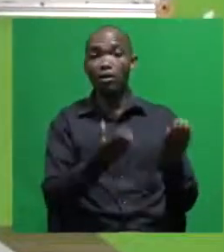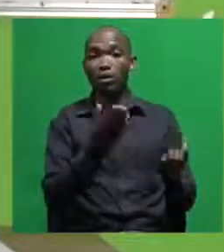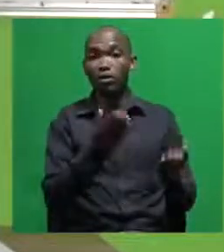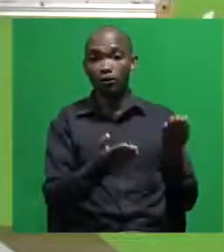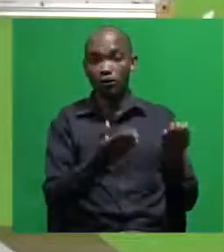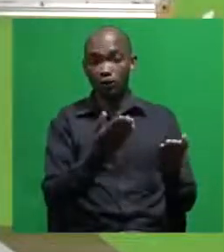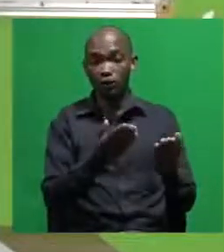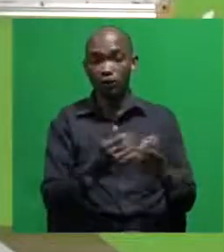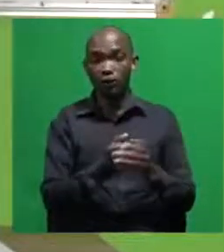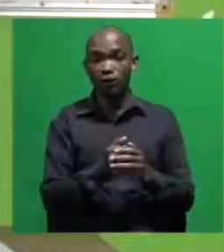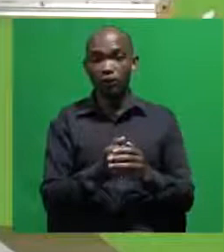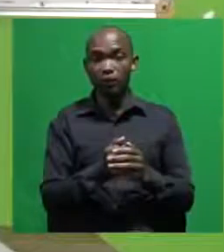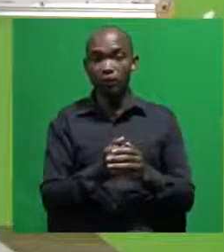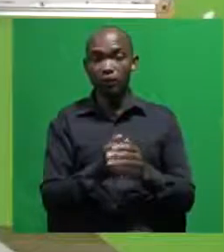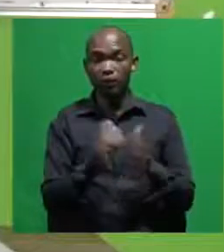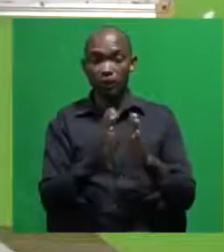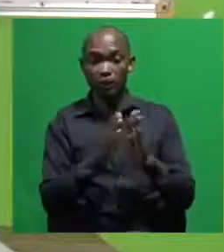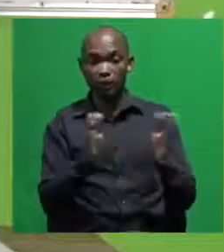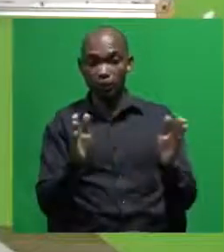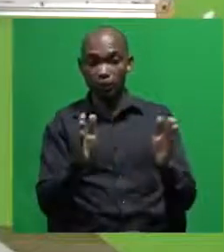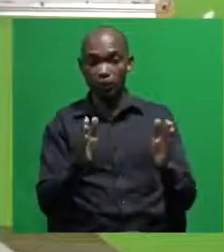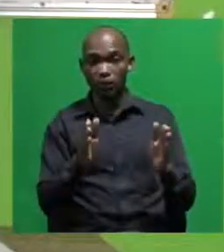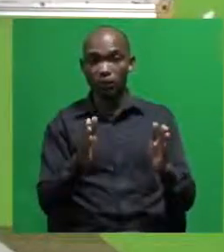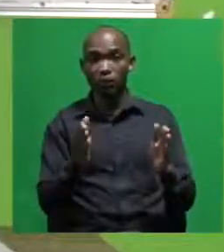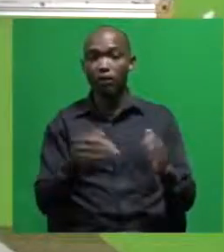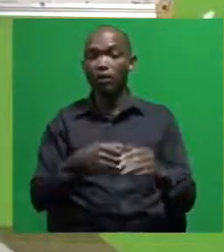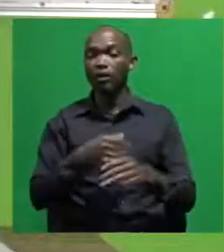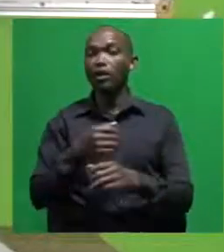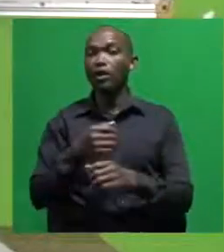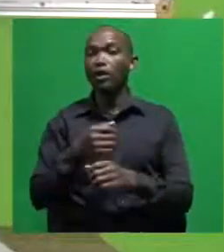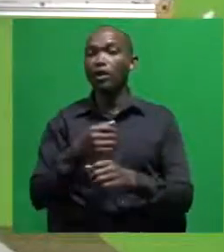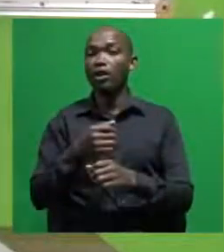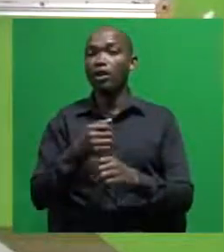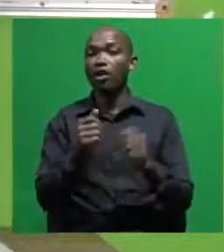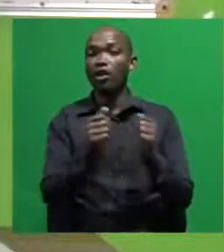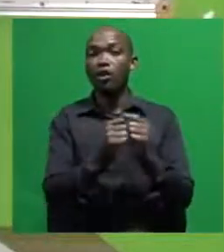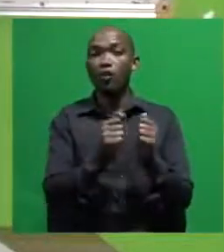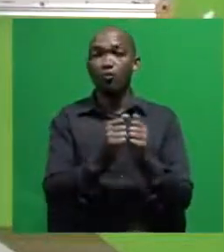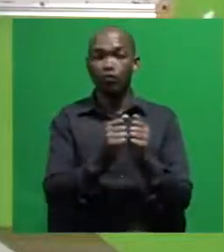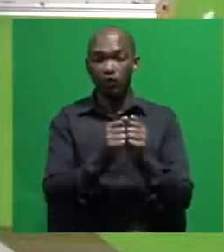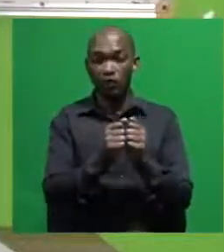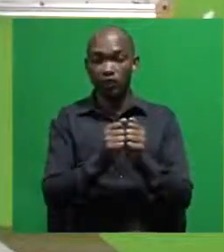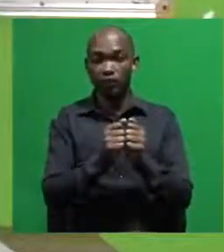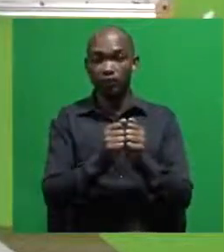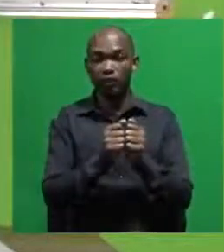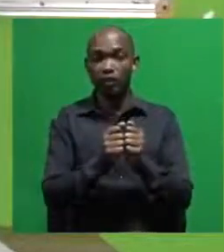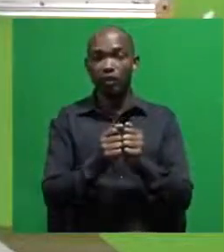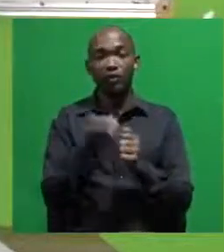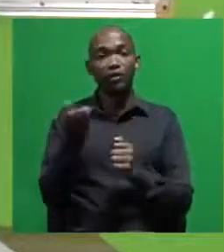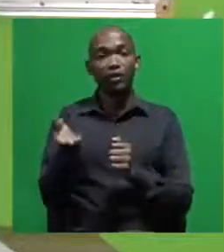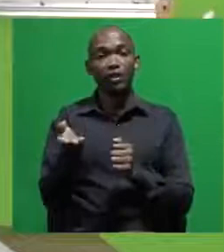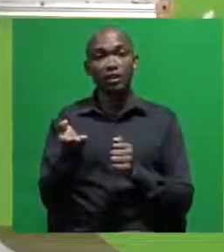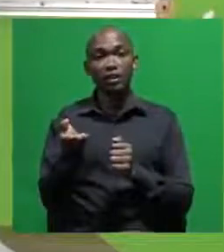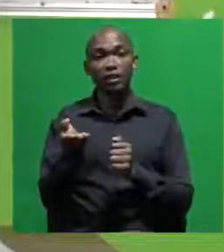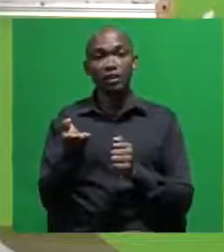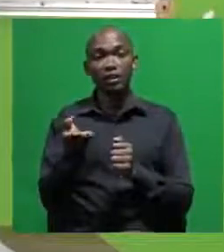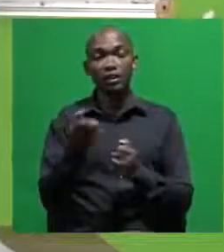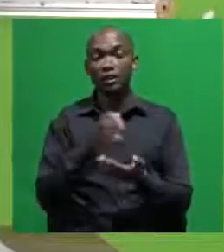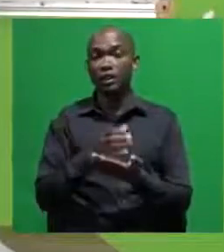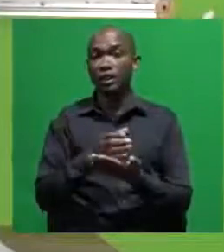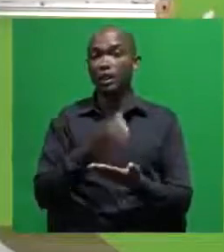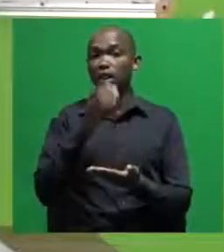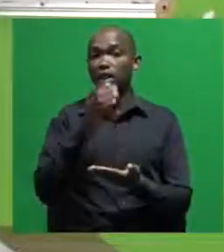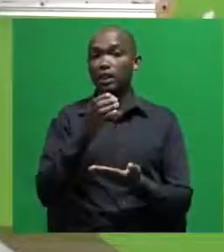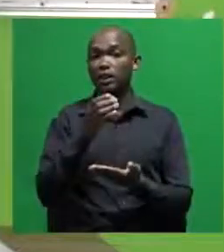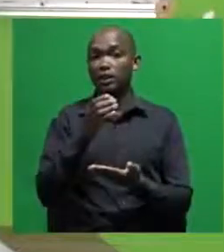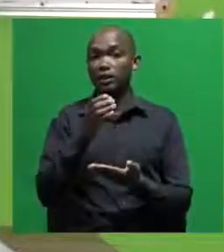amount of the space that object occupies. So if this is the glass, so